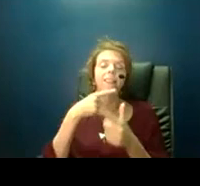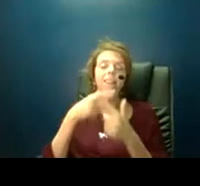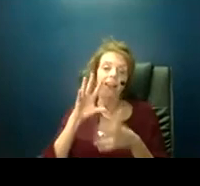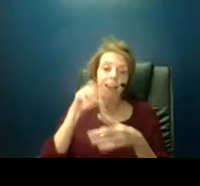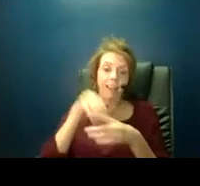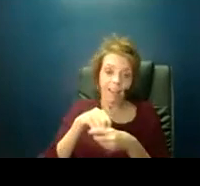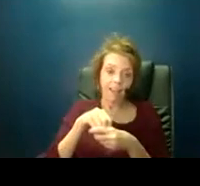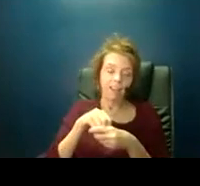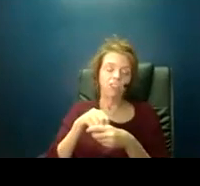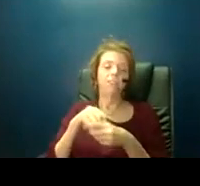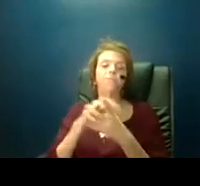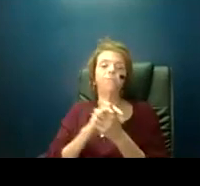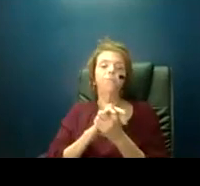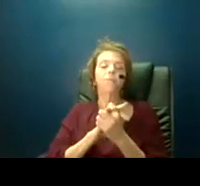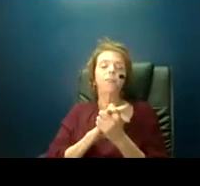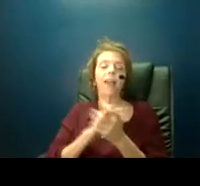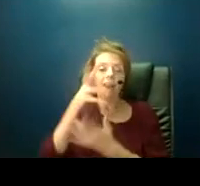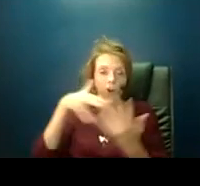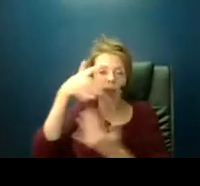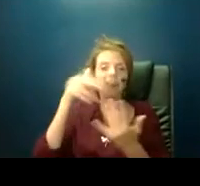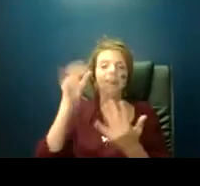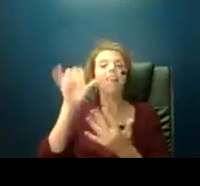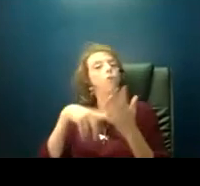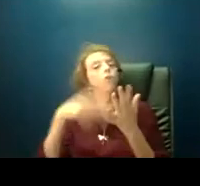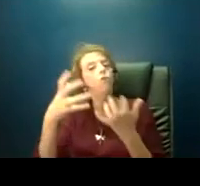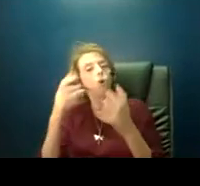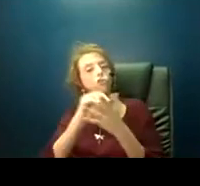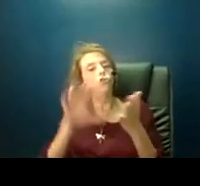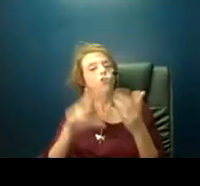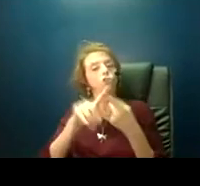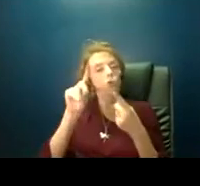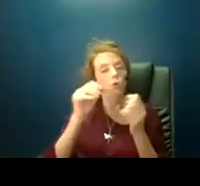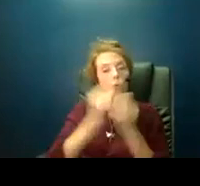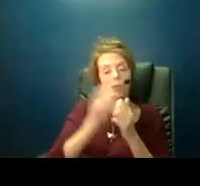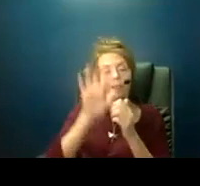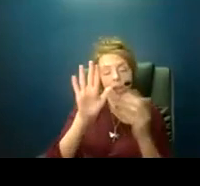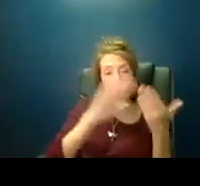interact is what you want students to do, both with their community and